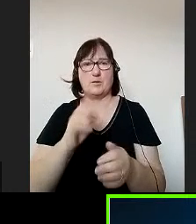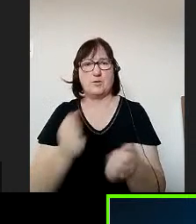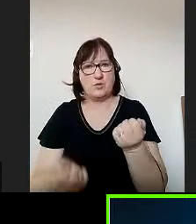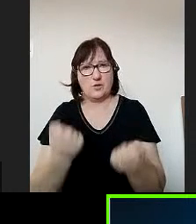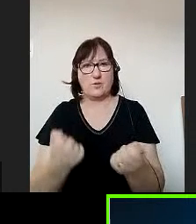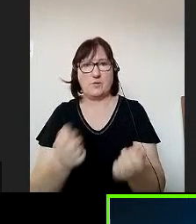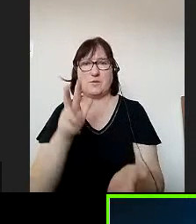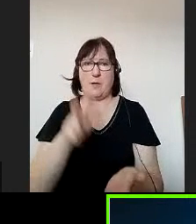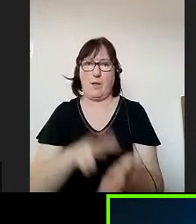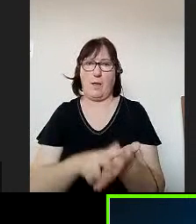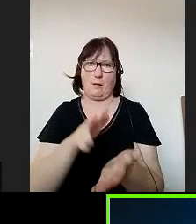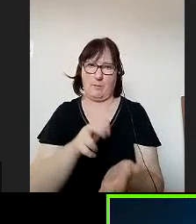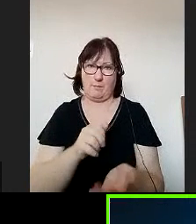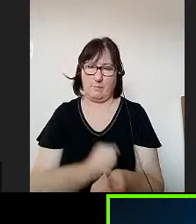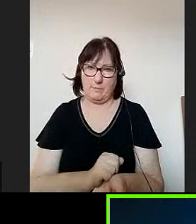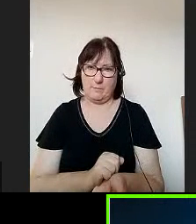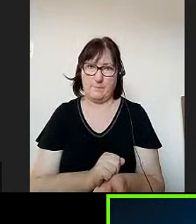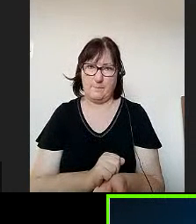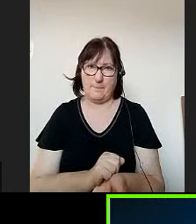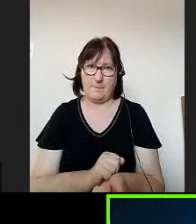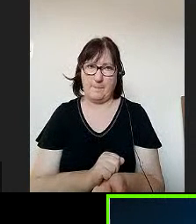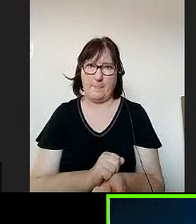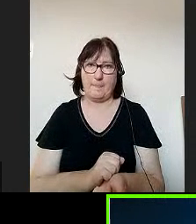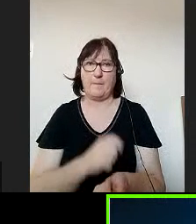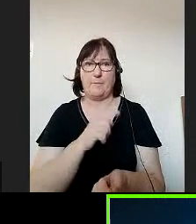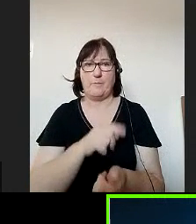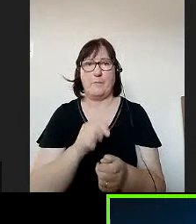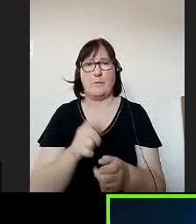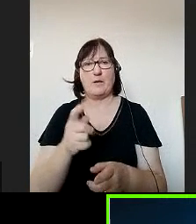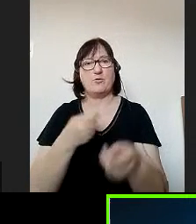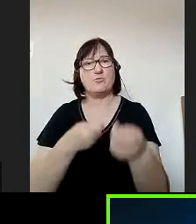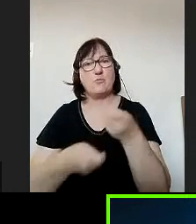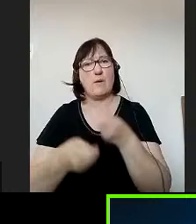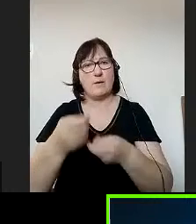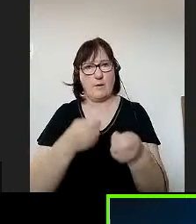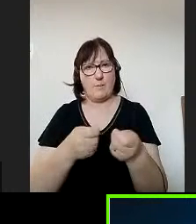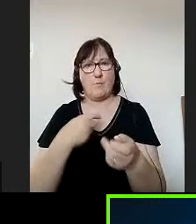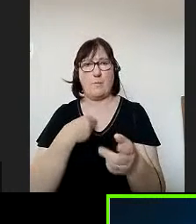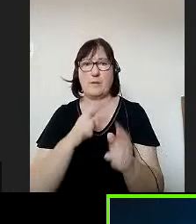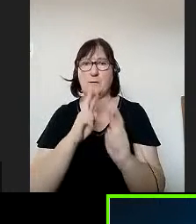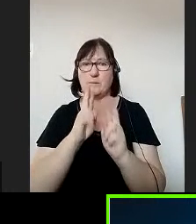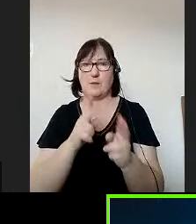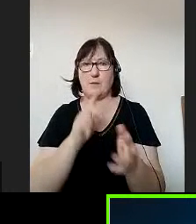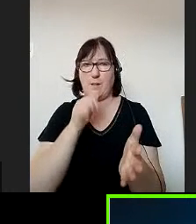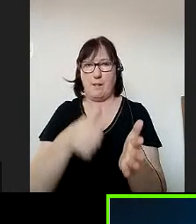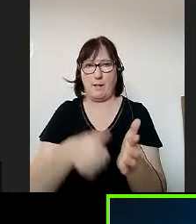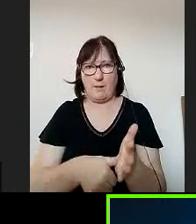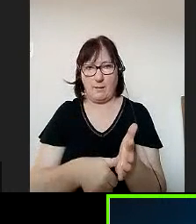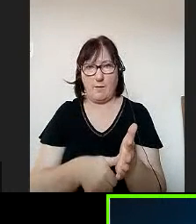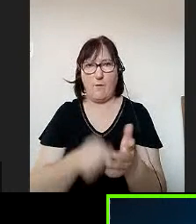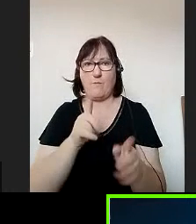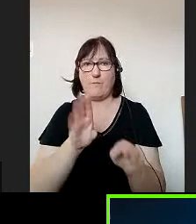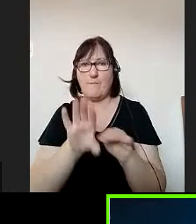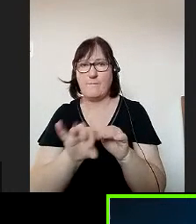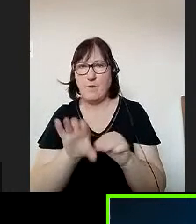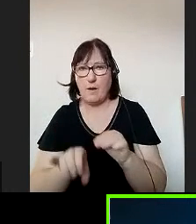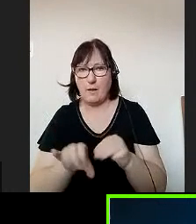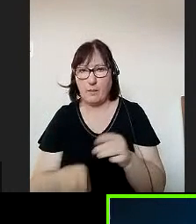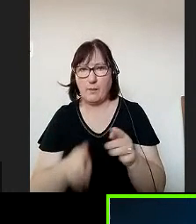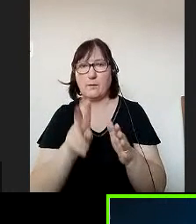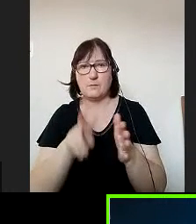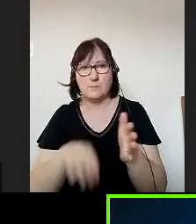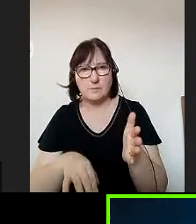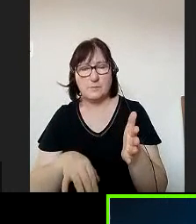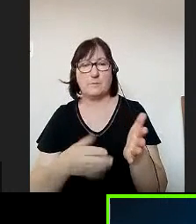send a trader a letter of intent or a letter of findings, where we would say that, look, we